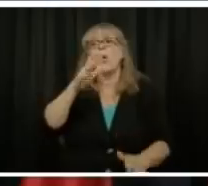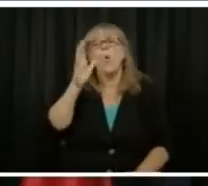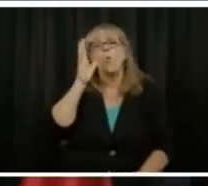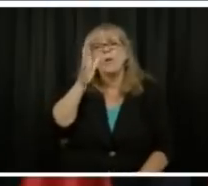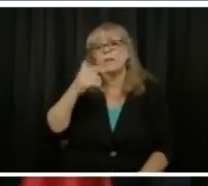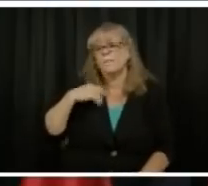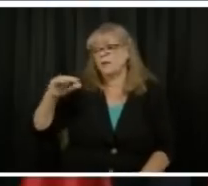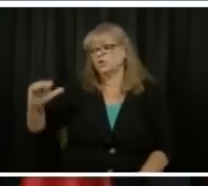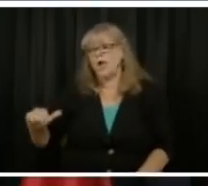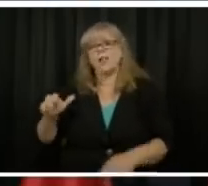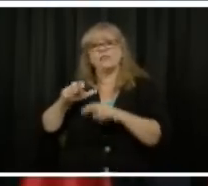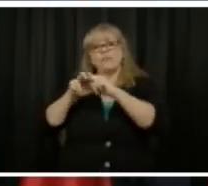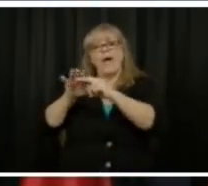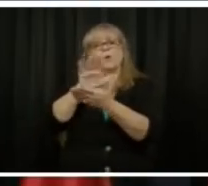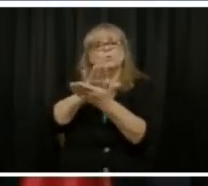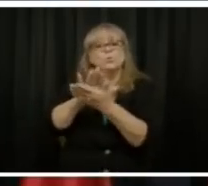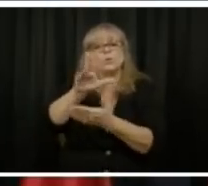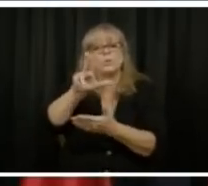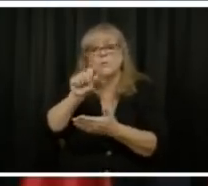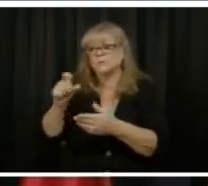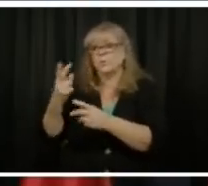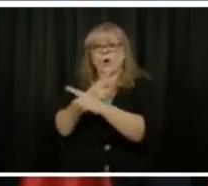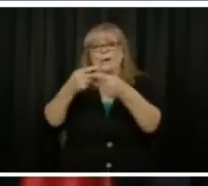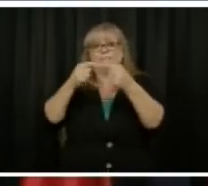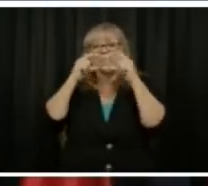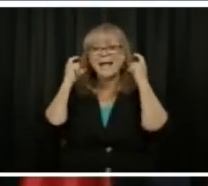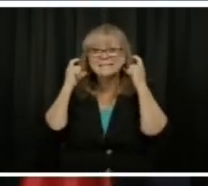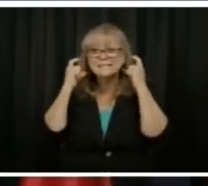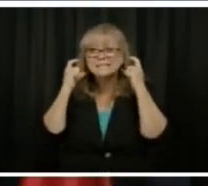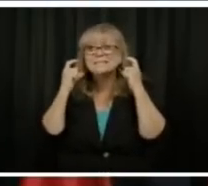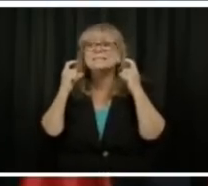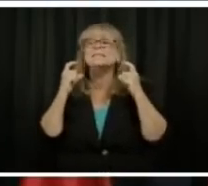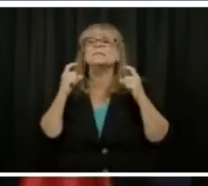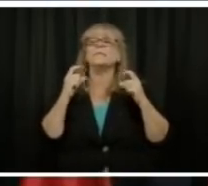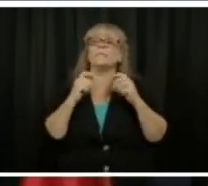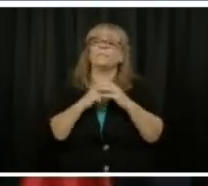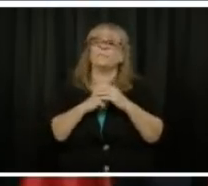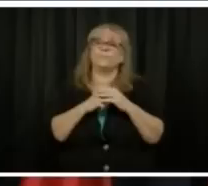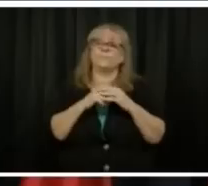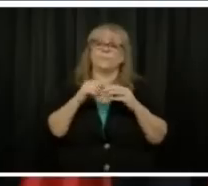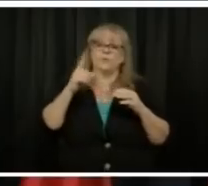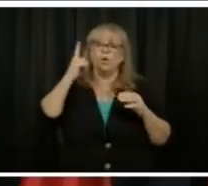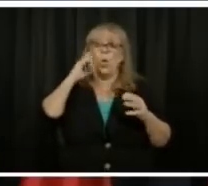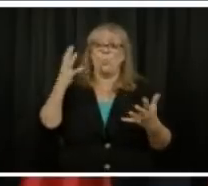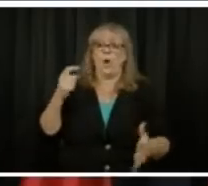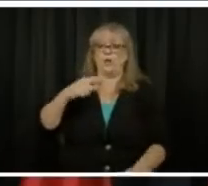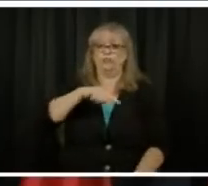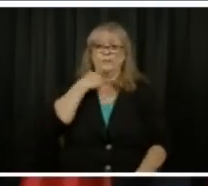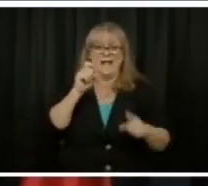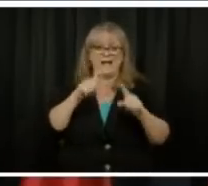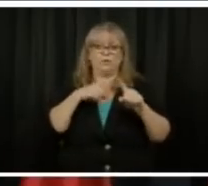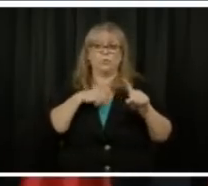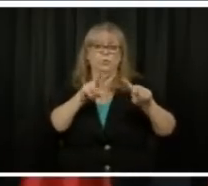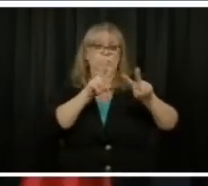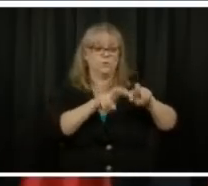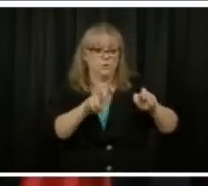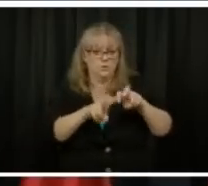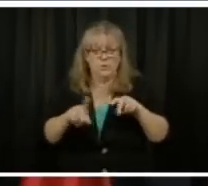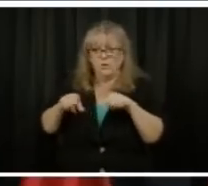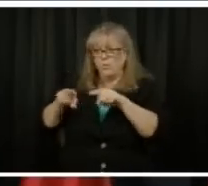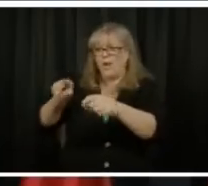a pandemic, because the benefits seem to outweigh the risks. Why is sending a child to school during a pandemic not just another